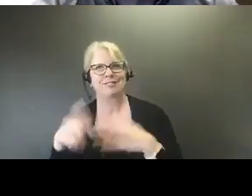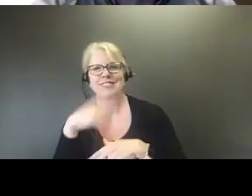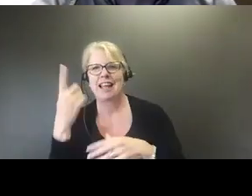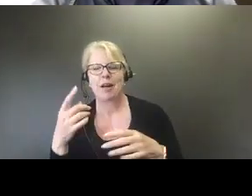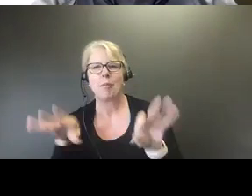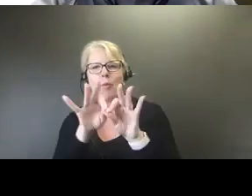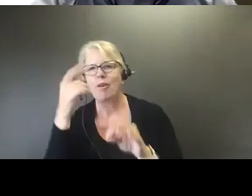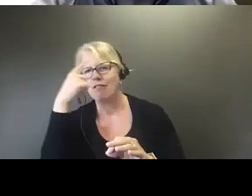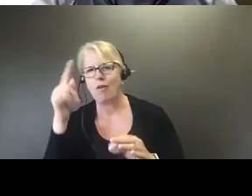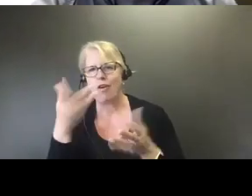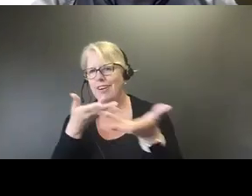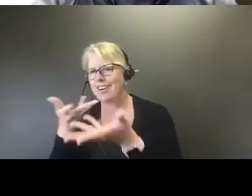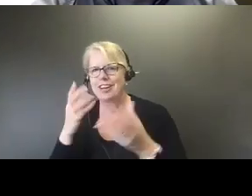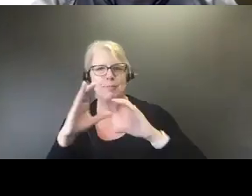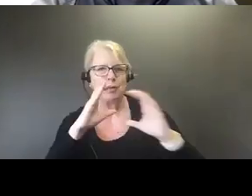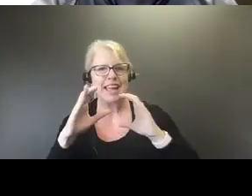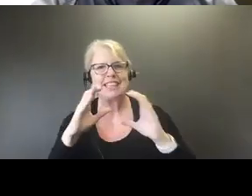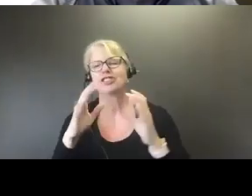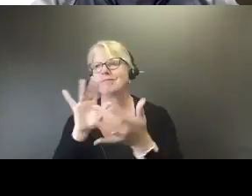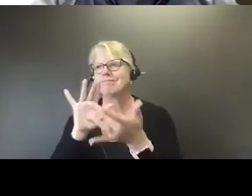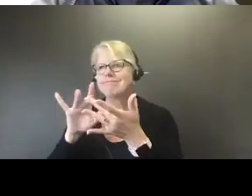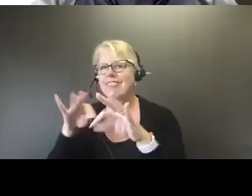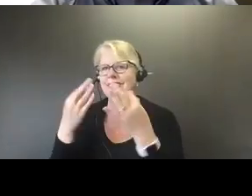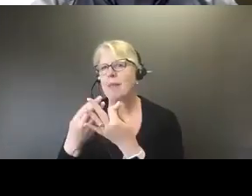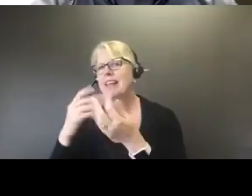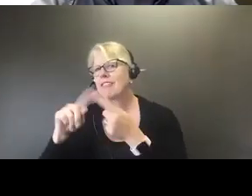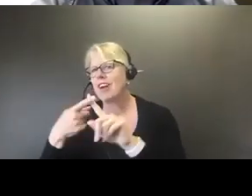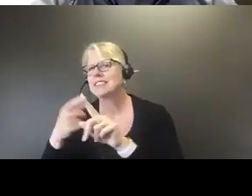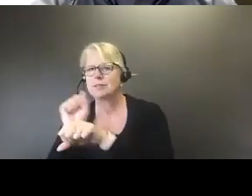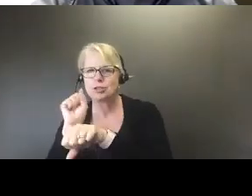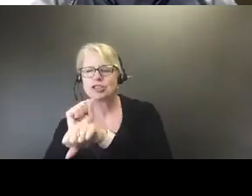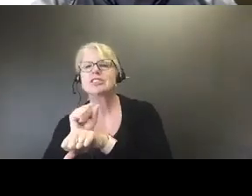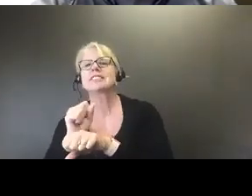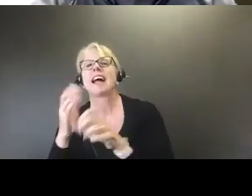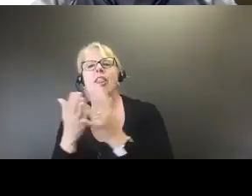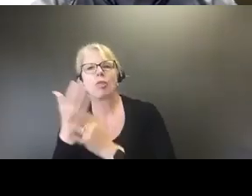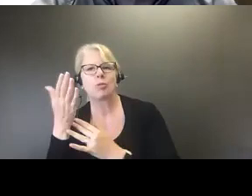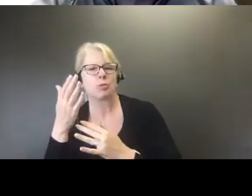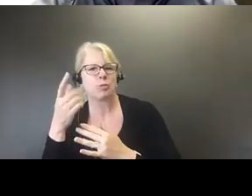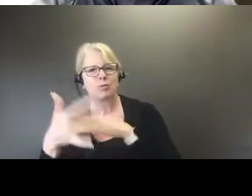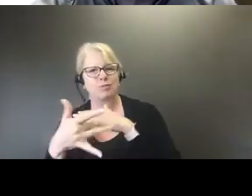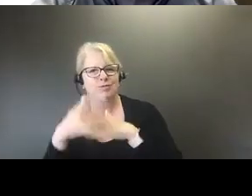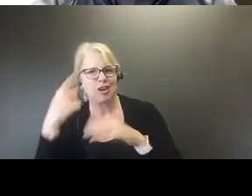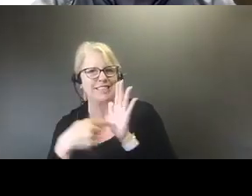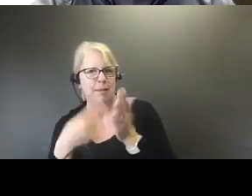ourselves, colleagues, and also family members through tools like Zoom.